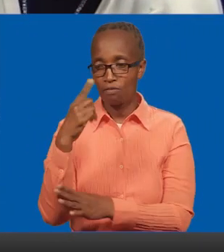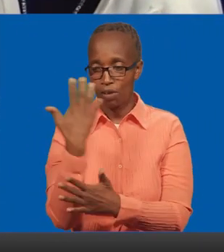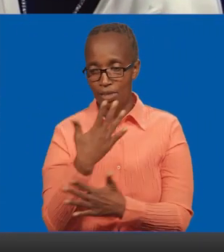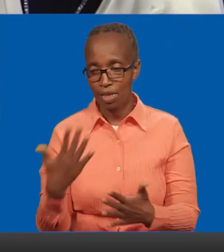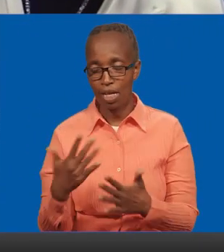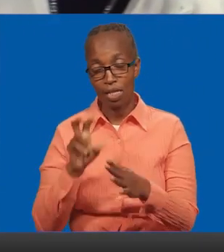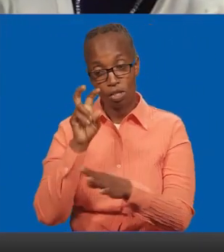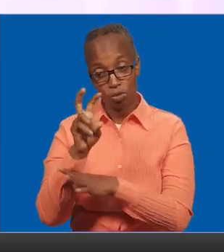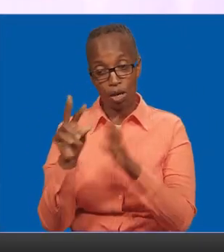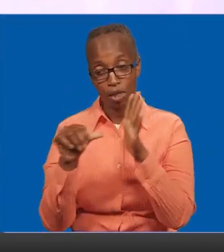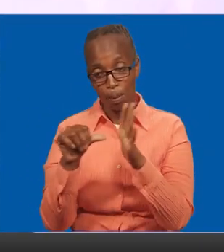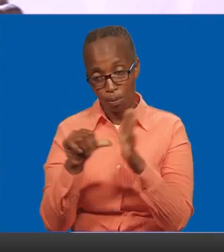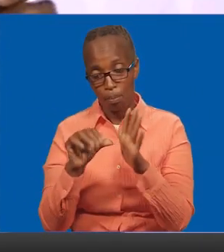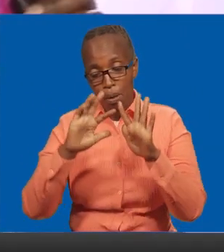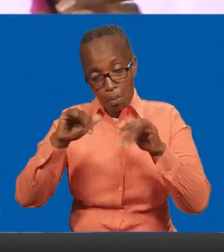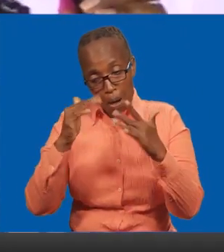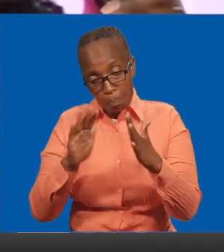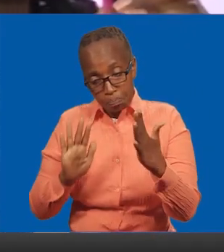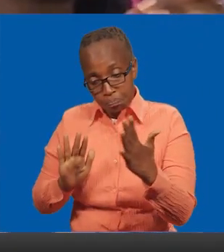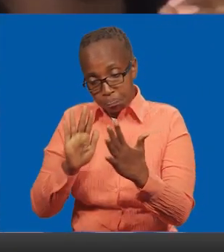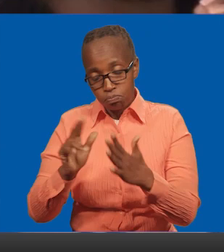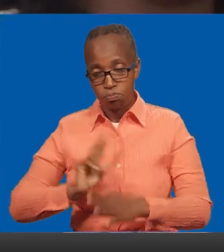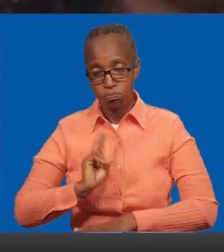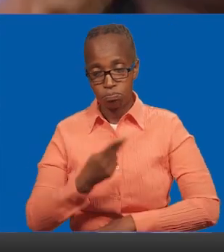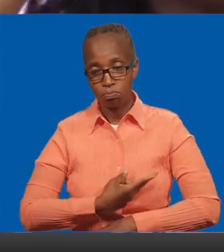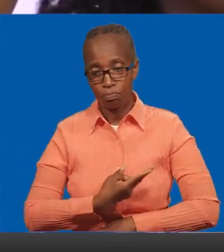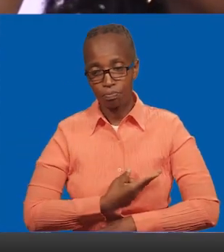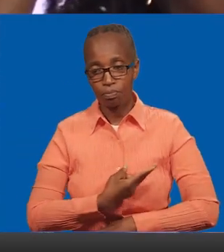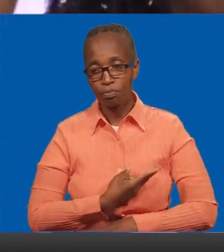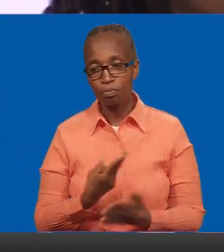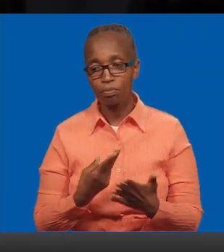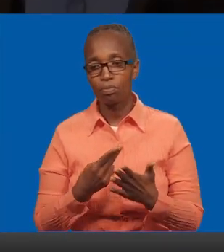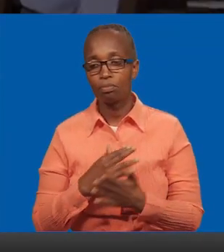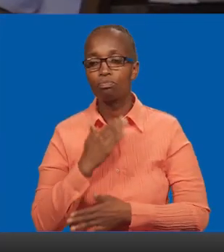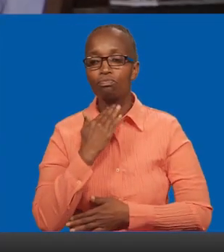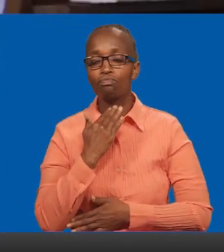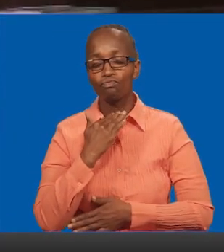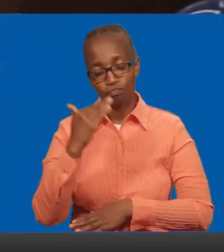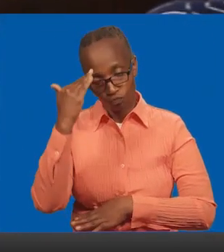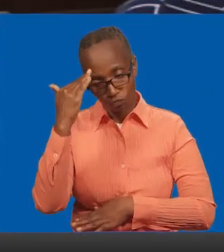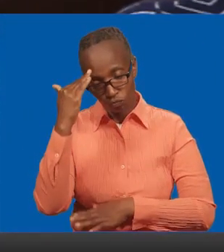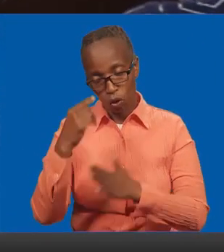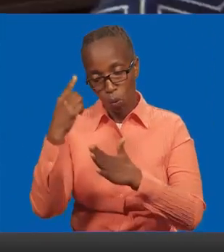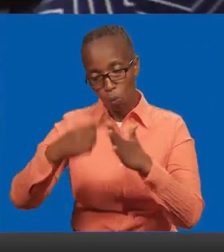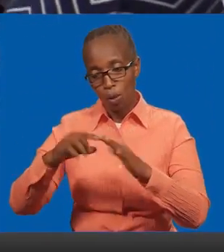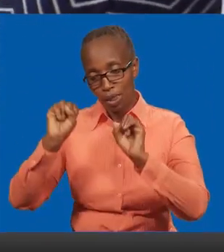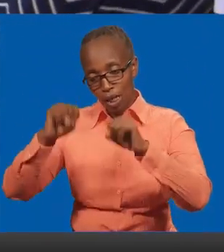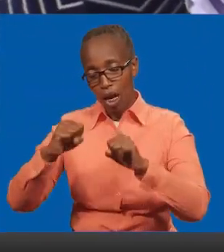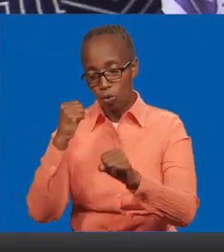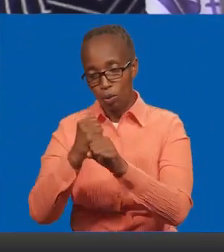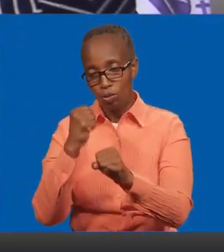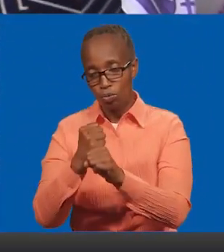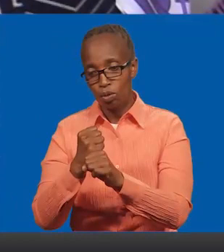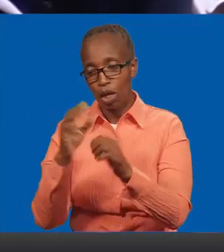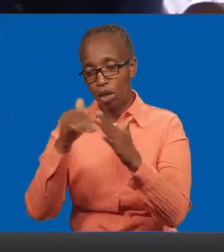Kitu ya kwanza na ya muhimu ni kuangalia shida ile inatukumba sana ya akili, and we want